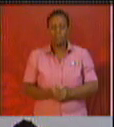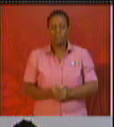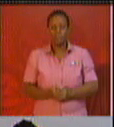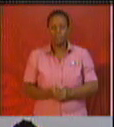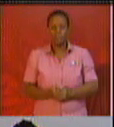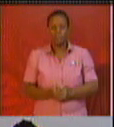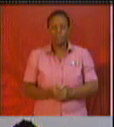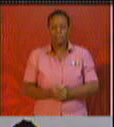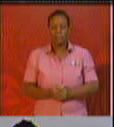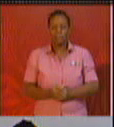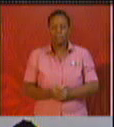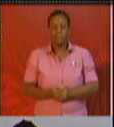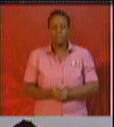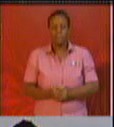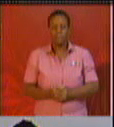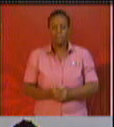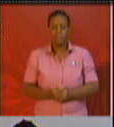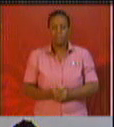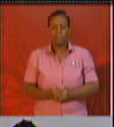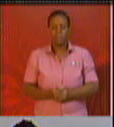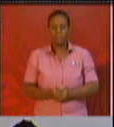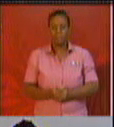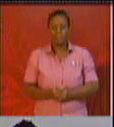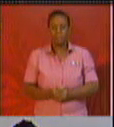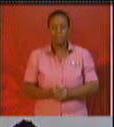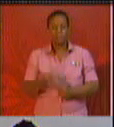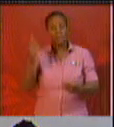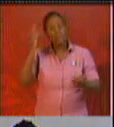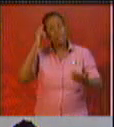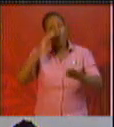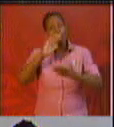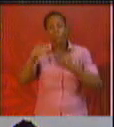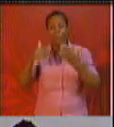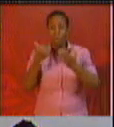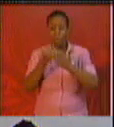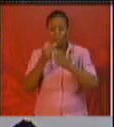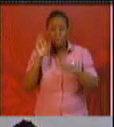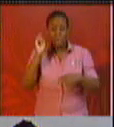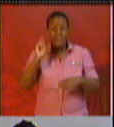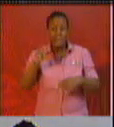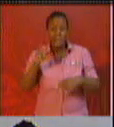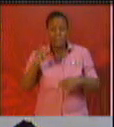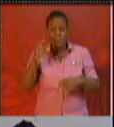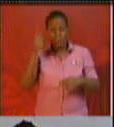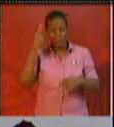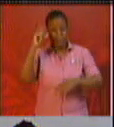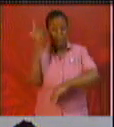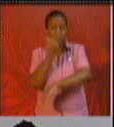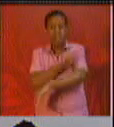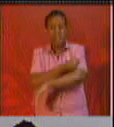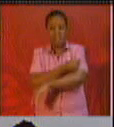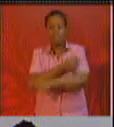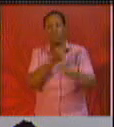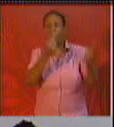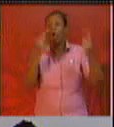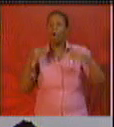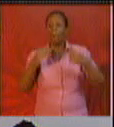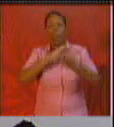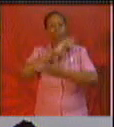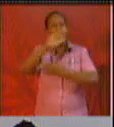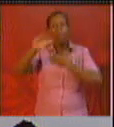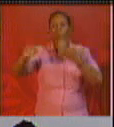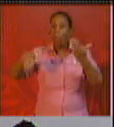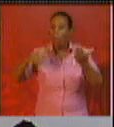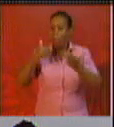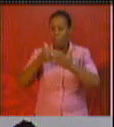anticipated arrival of the vaccines at the end of the month? And if not, what is there still to be done, please? Thank you.